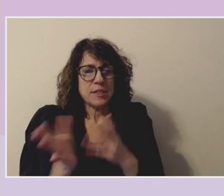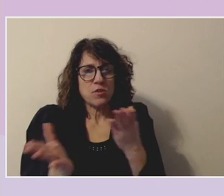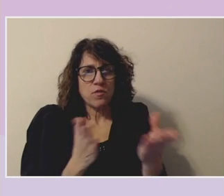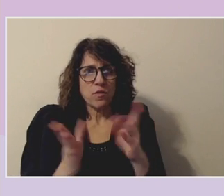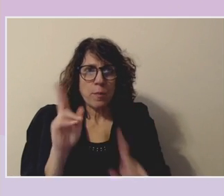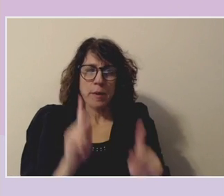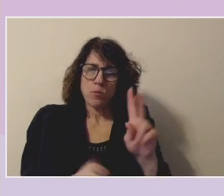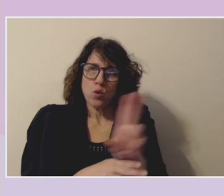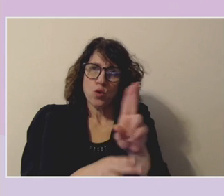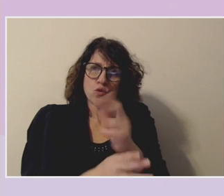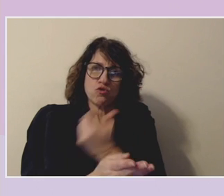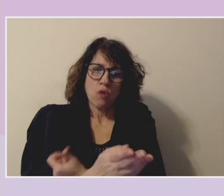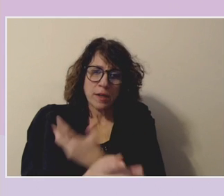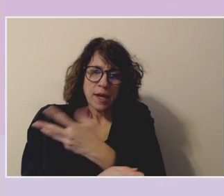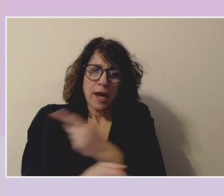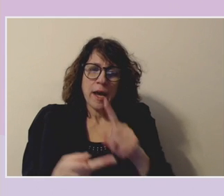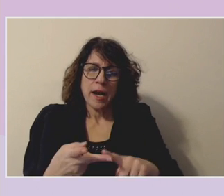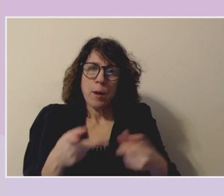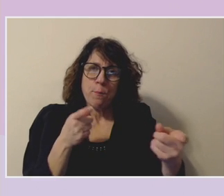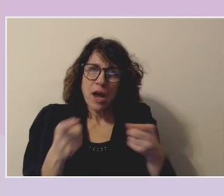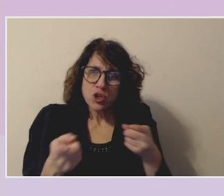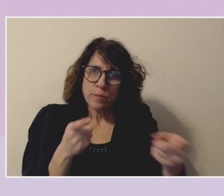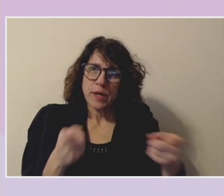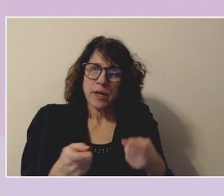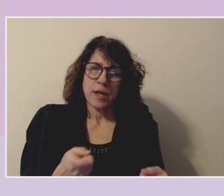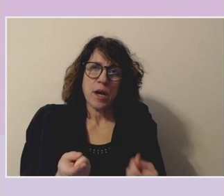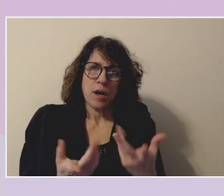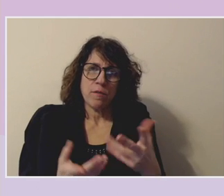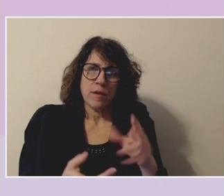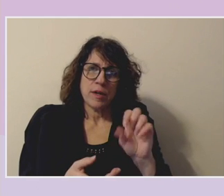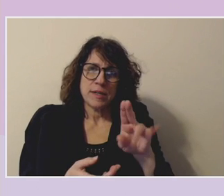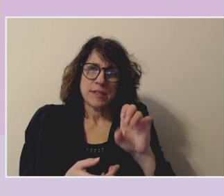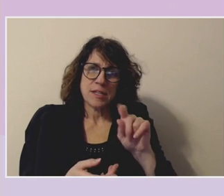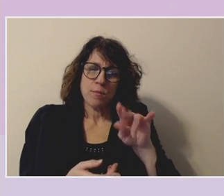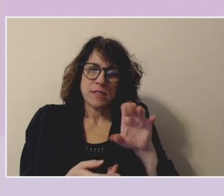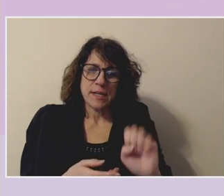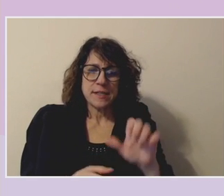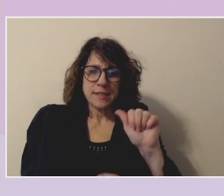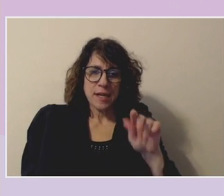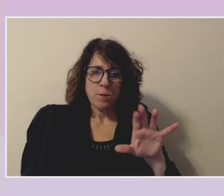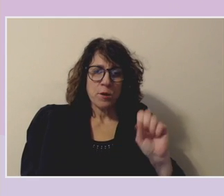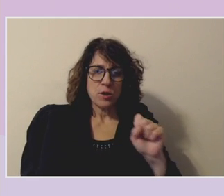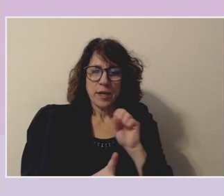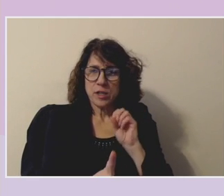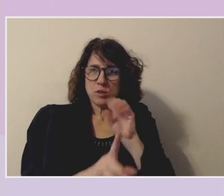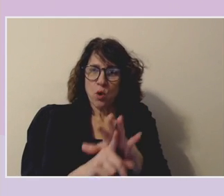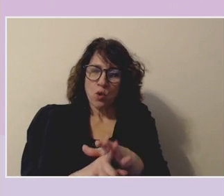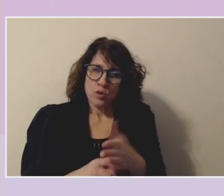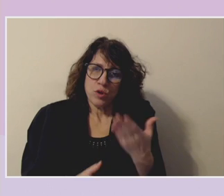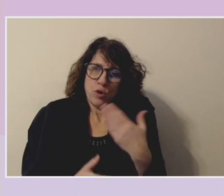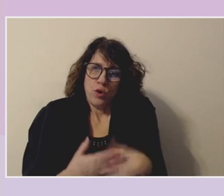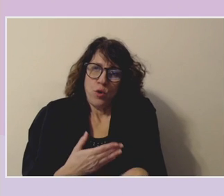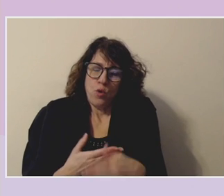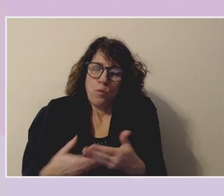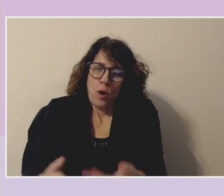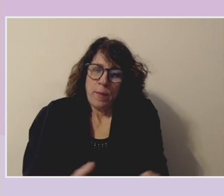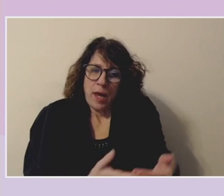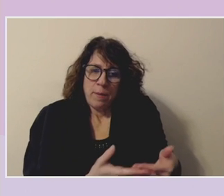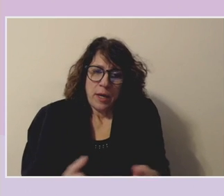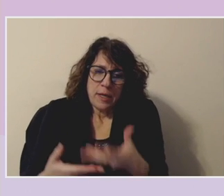drugs, management of substance abuse exposed newborns and pregnant and parenting people who use